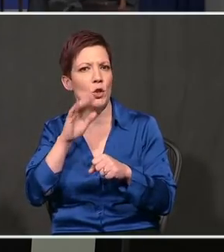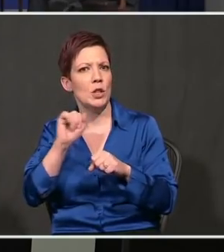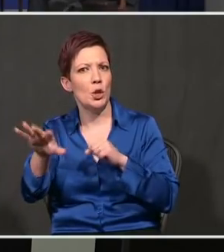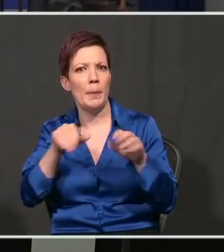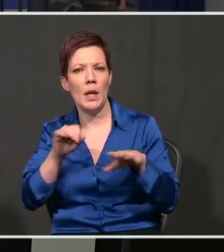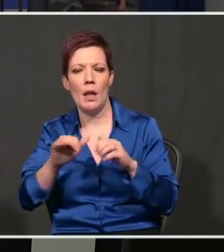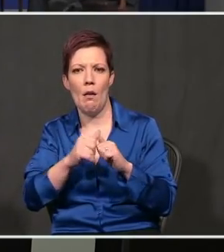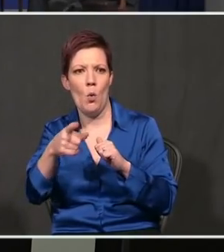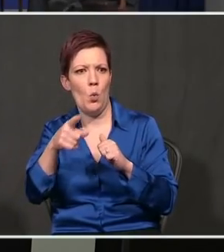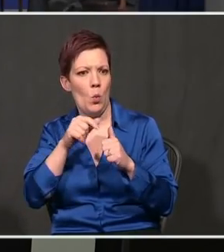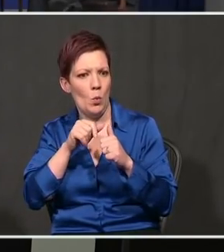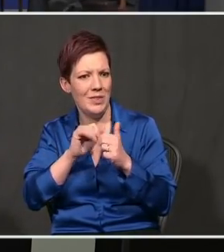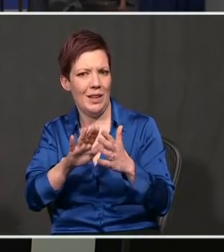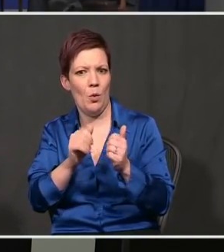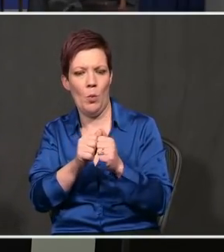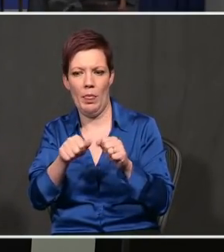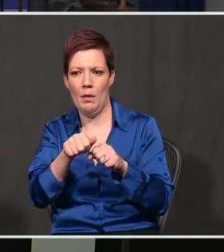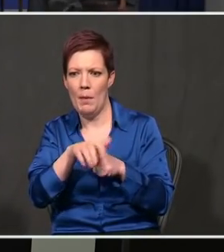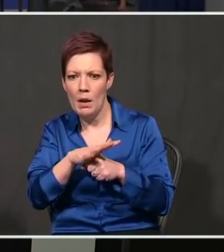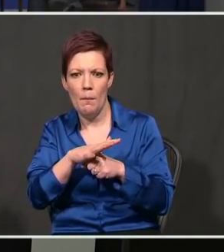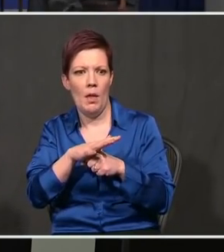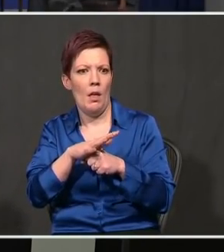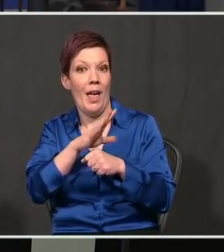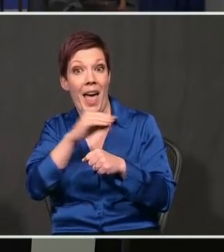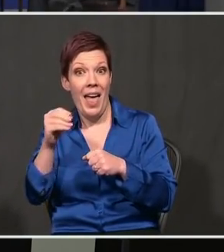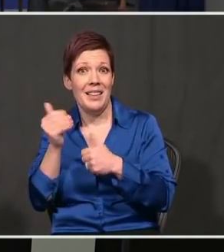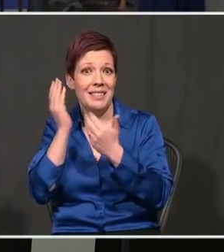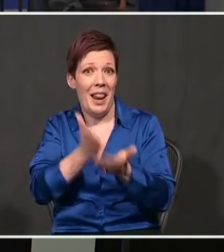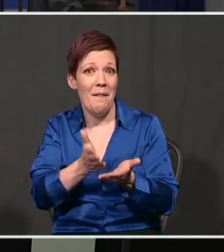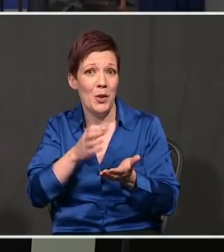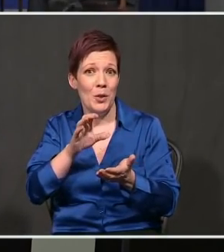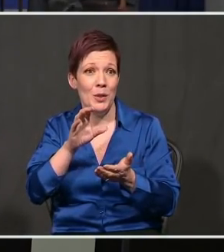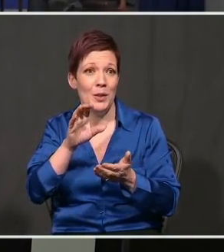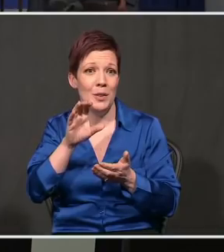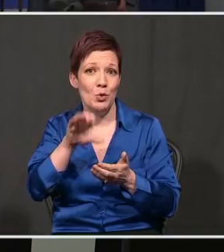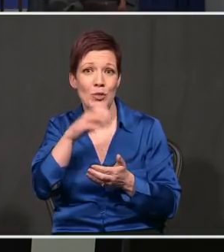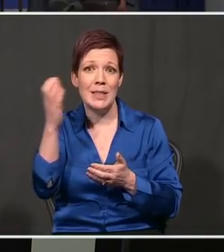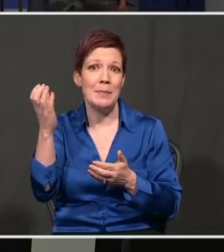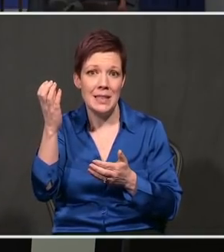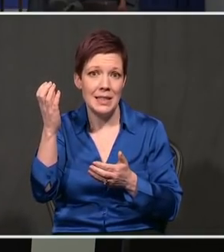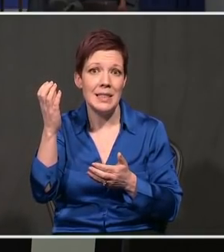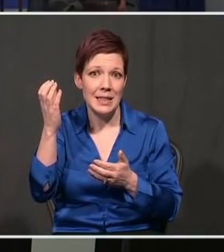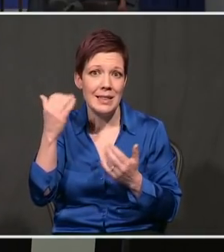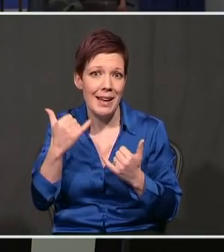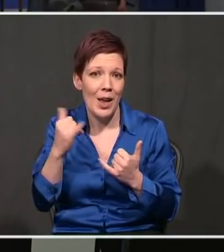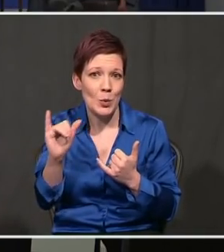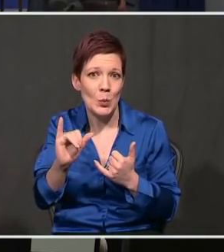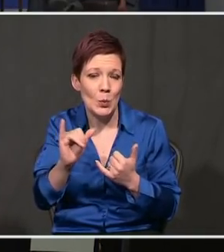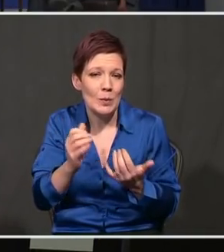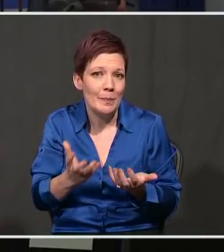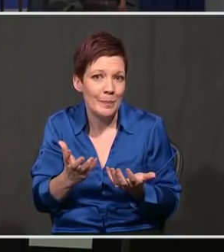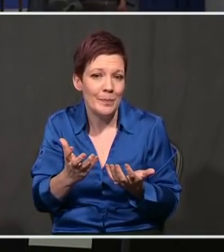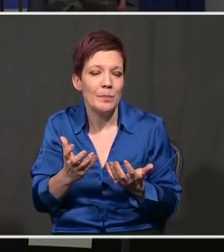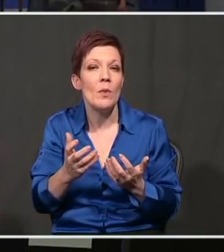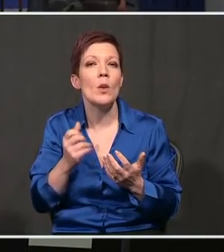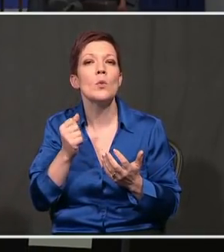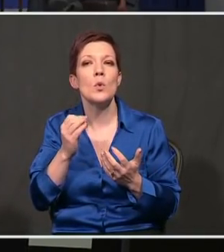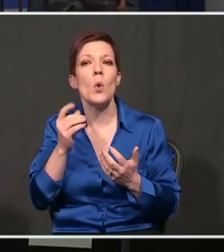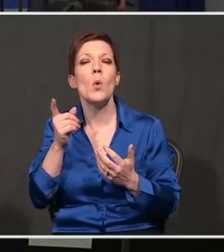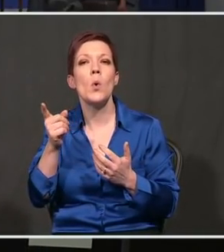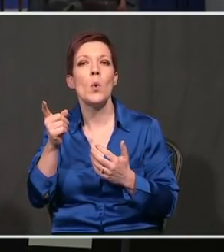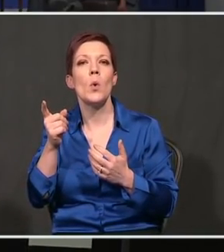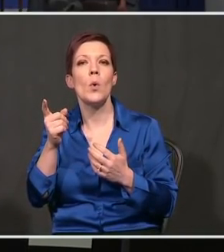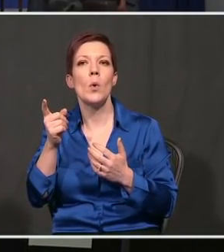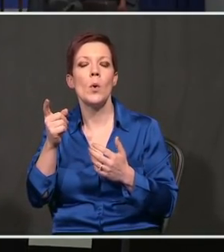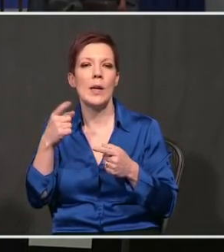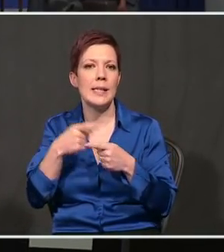with saving the world with a pandemic and delivering at Christmas at the same time? But I want to get to Mark Casper now